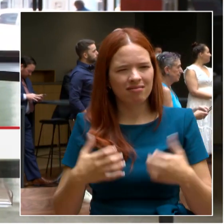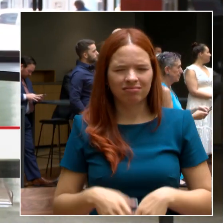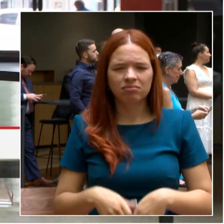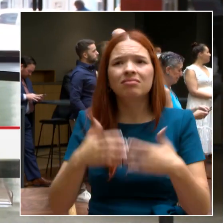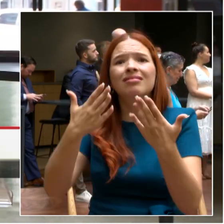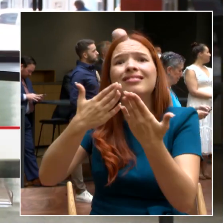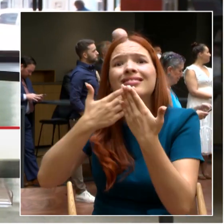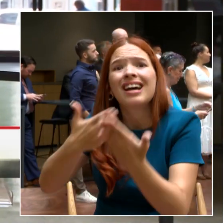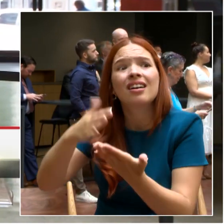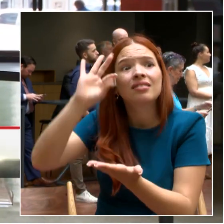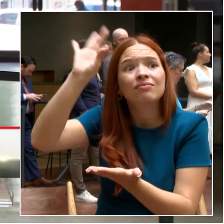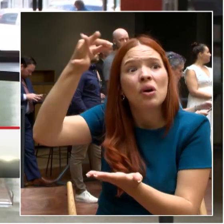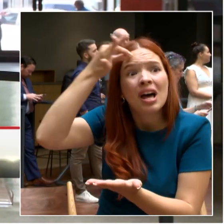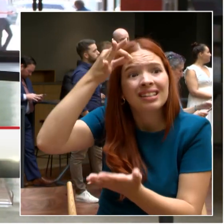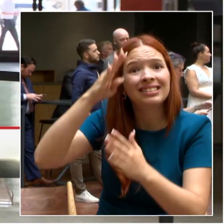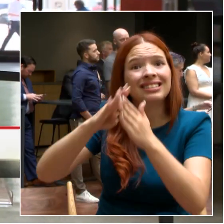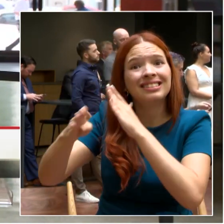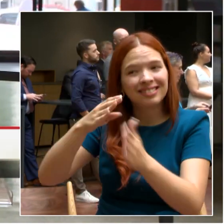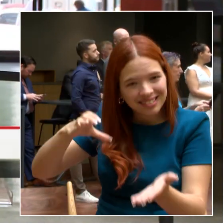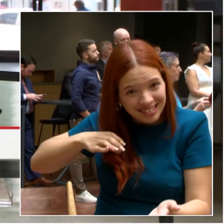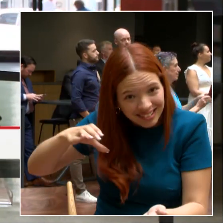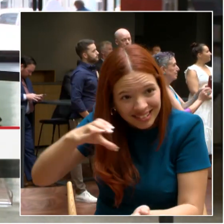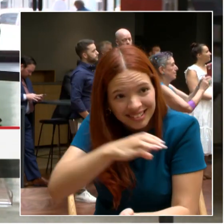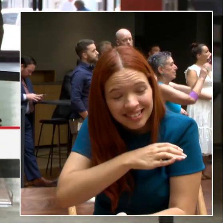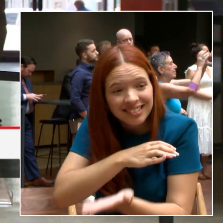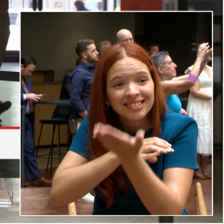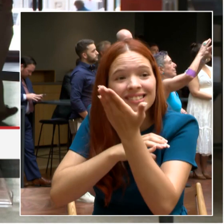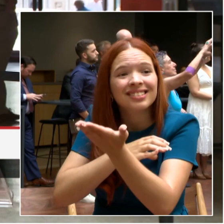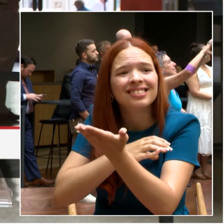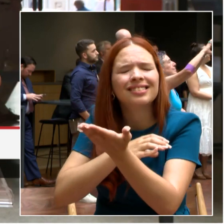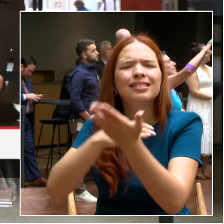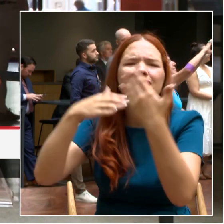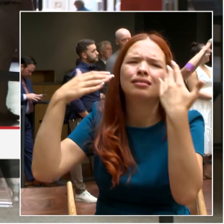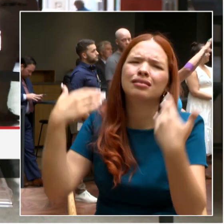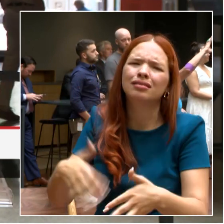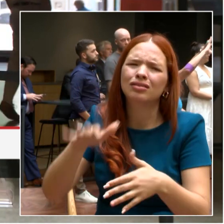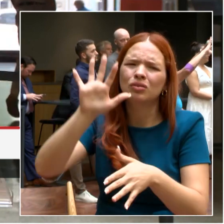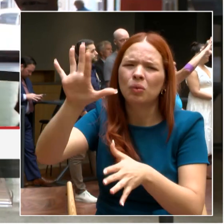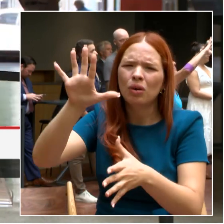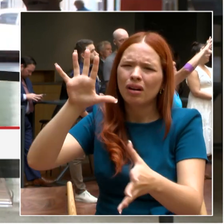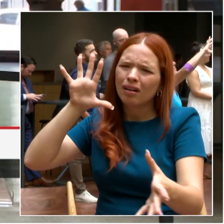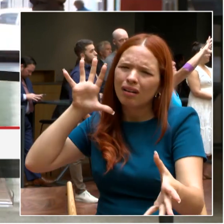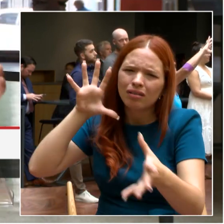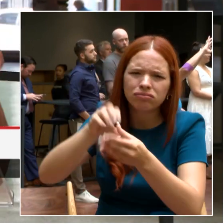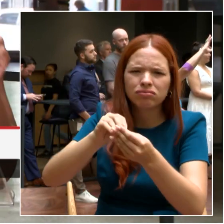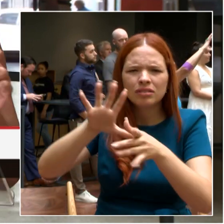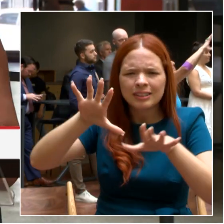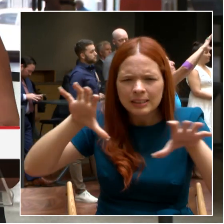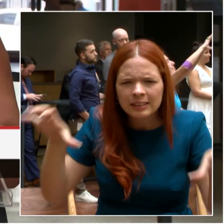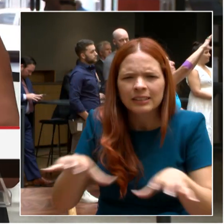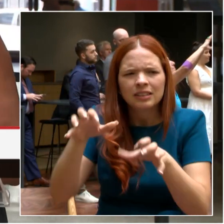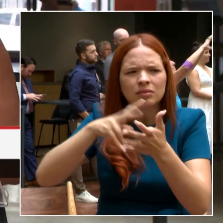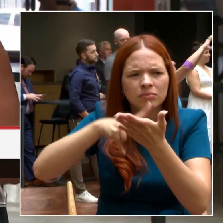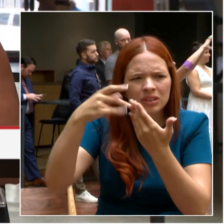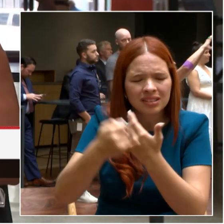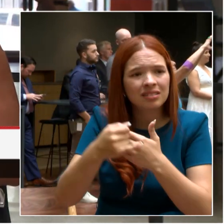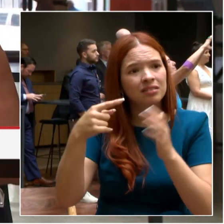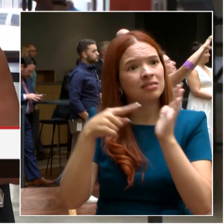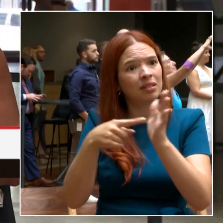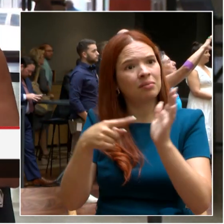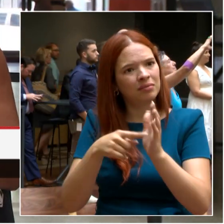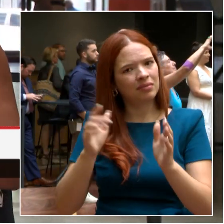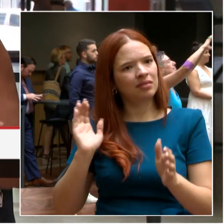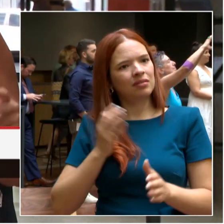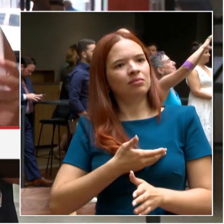this, some big initiatives that allowed us to remain competitive, like our Vitality Fund. Heard a speaker